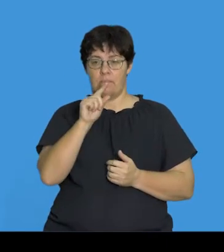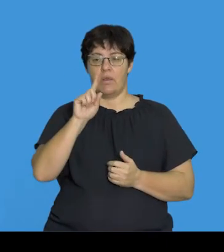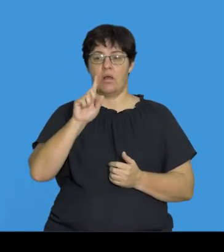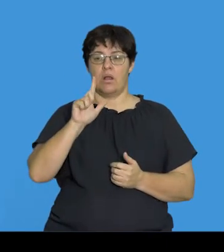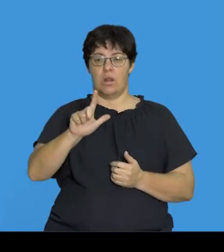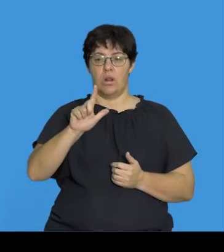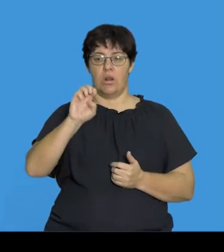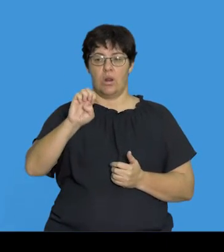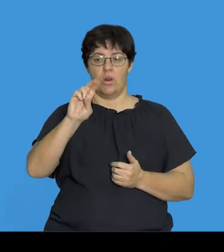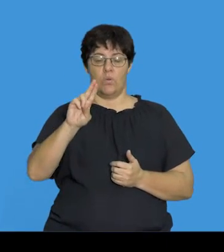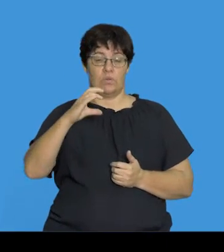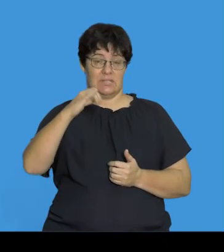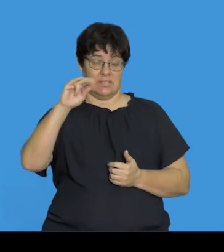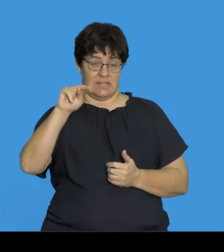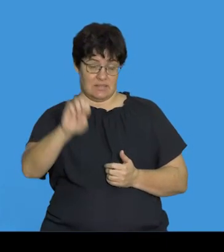leucine.